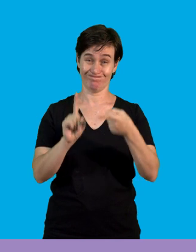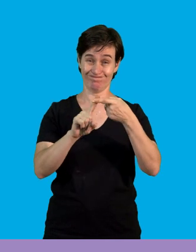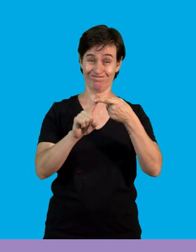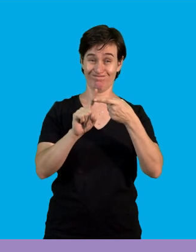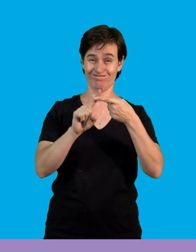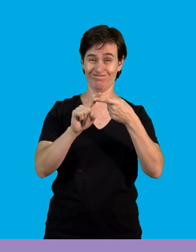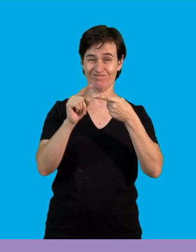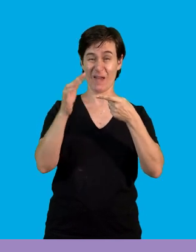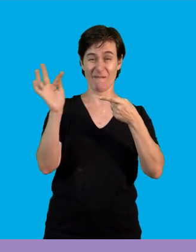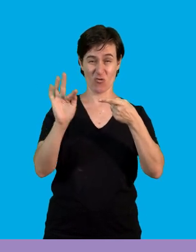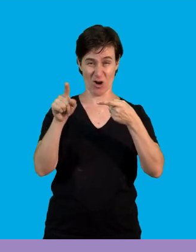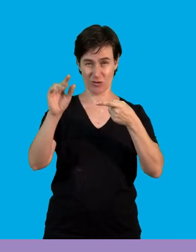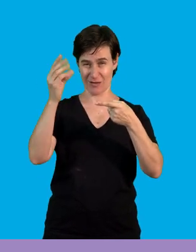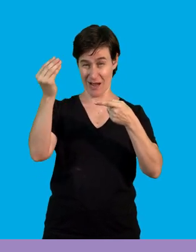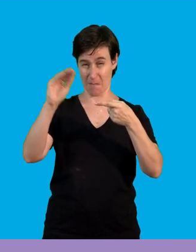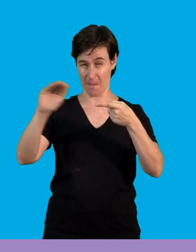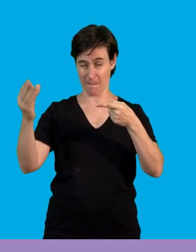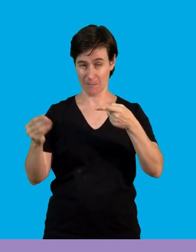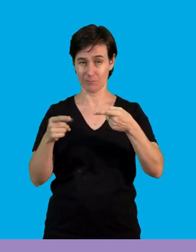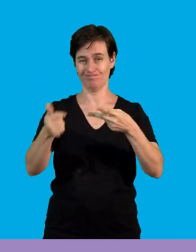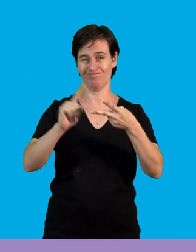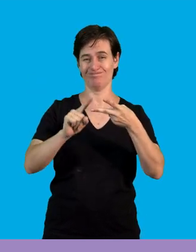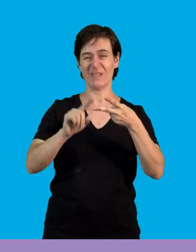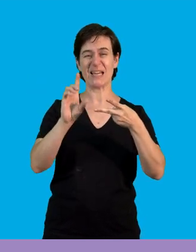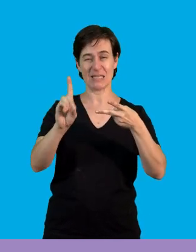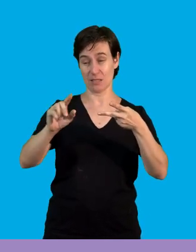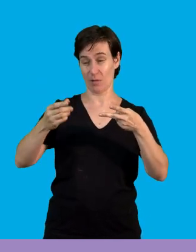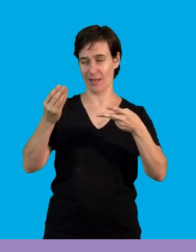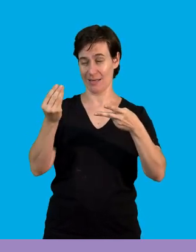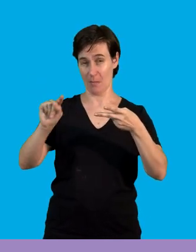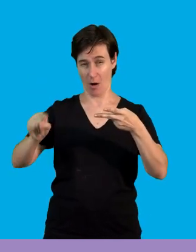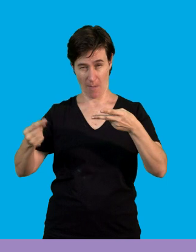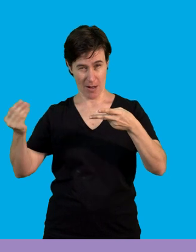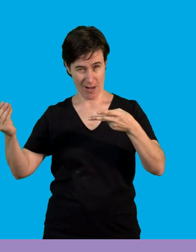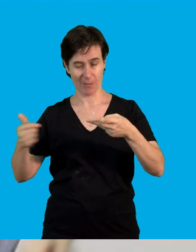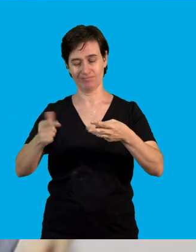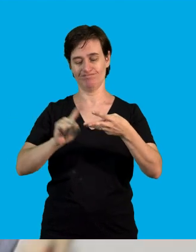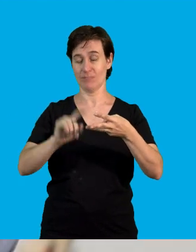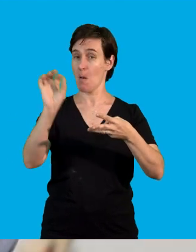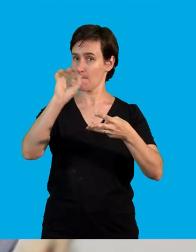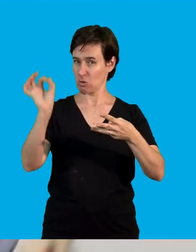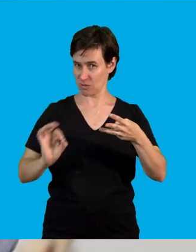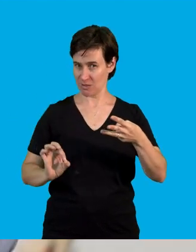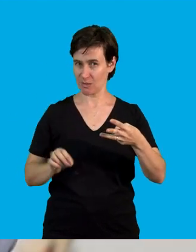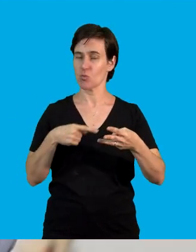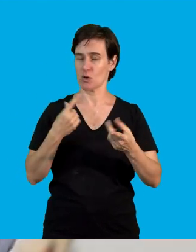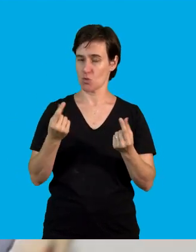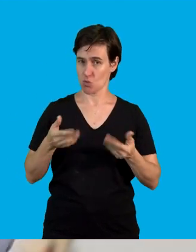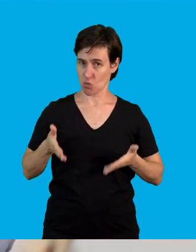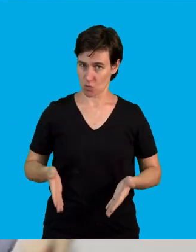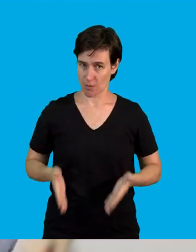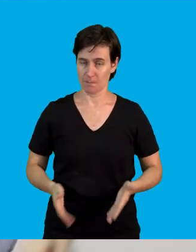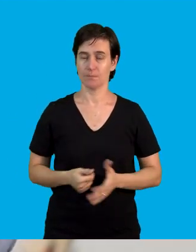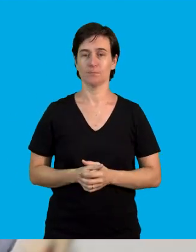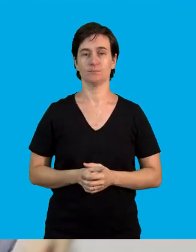segments. It's fractions, decimals, and percentages. So that is what we're going to